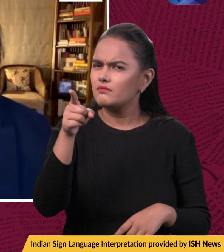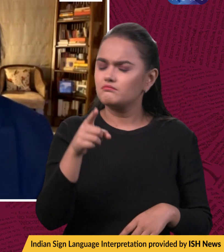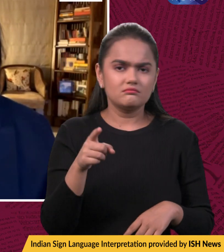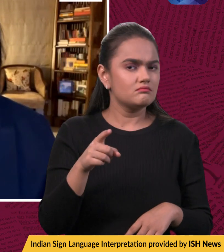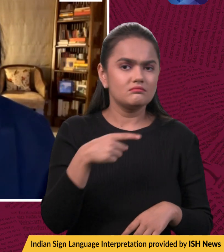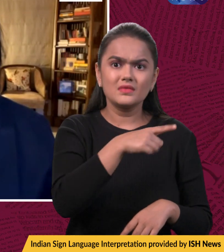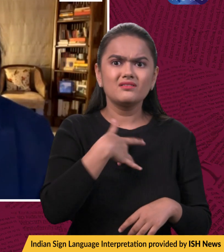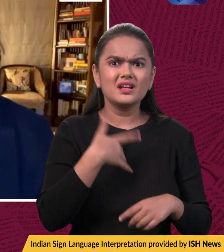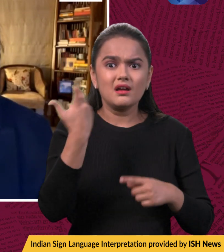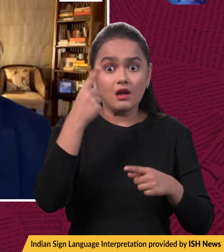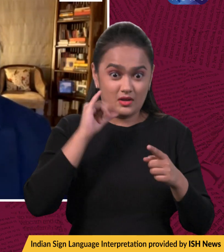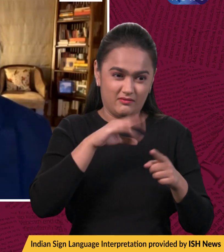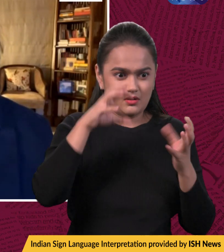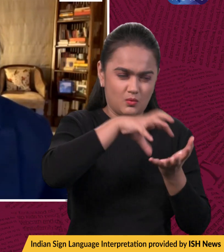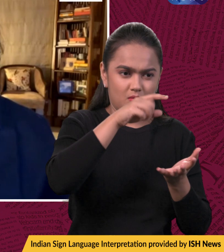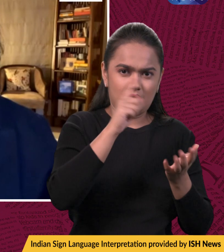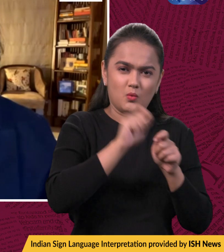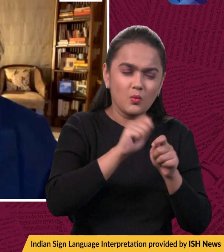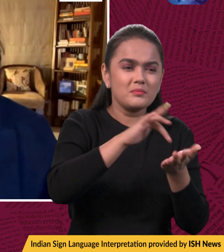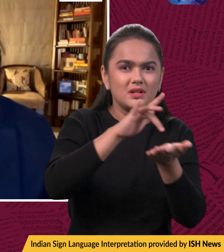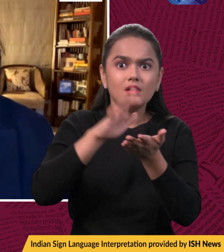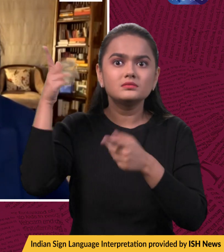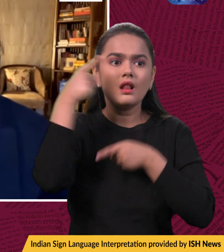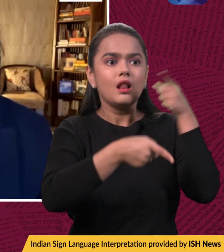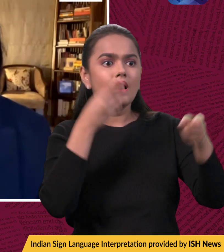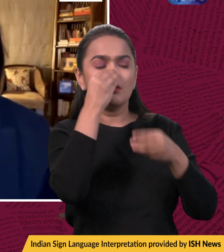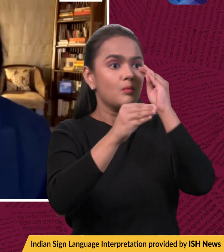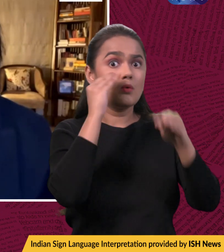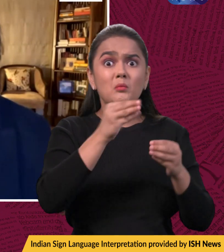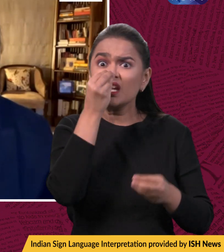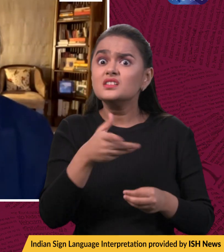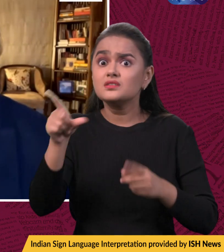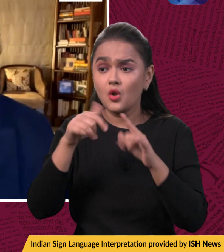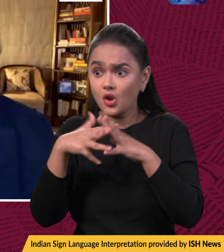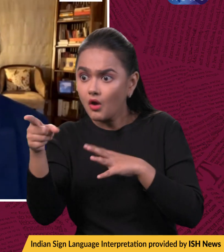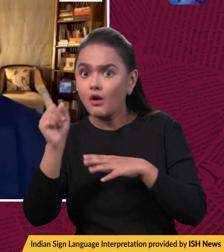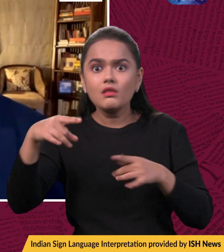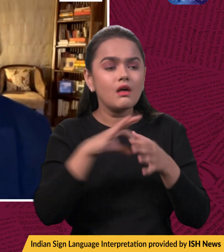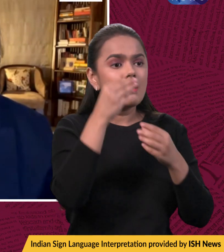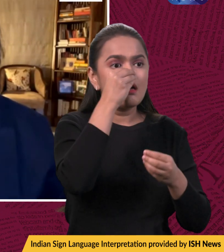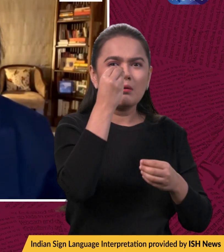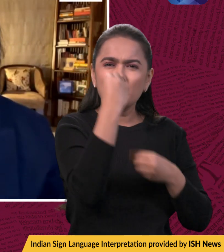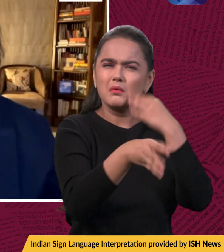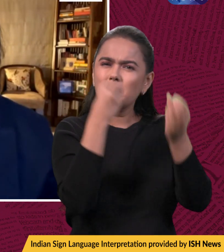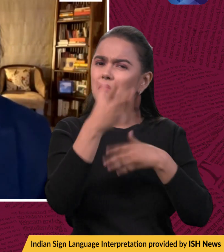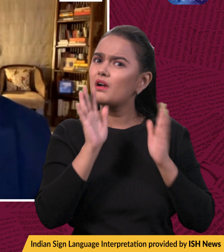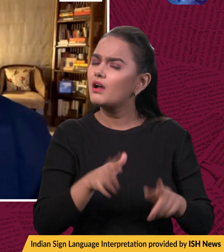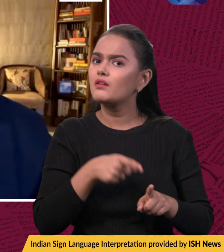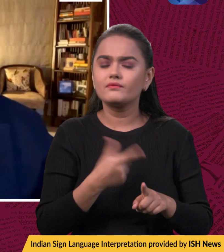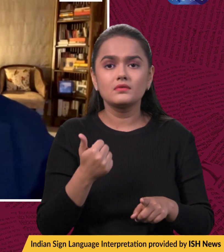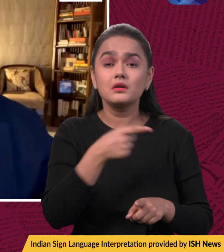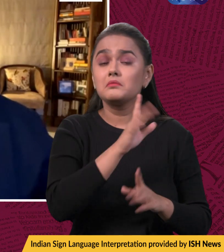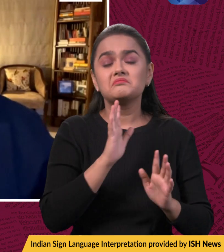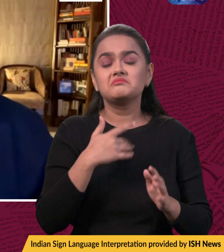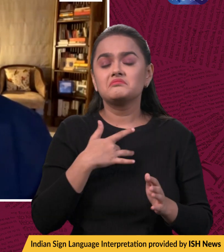to express derogatory and harmful comments in the workplace, school, and in health settings. The bill is expected to be reviewed before it is voted